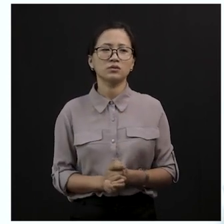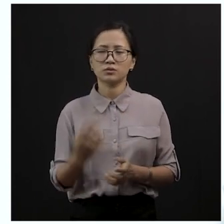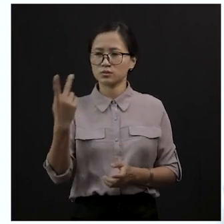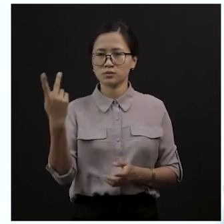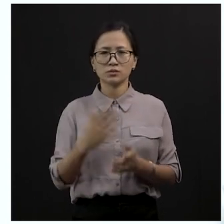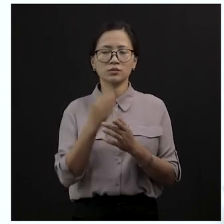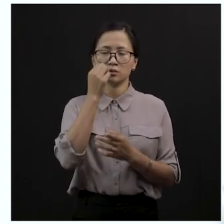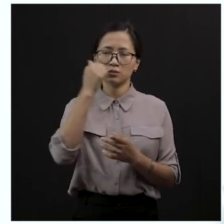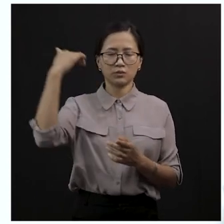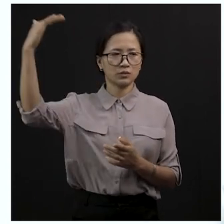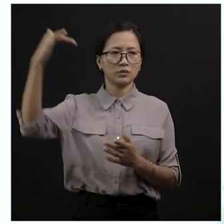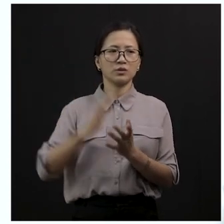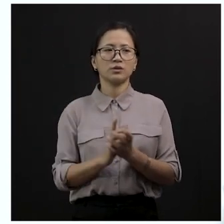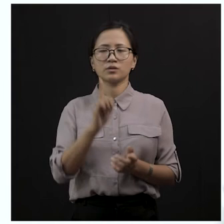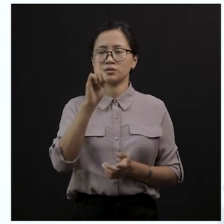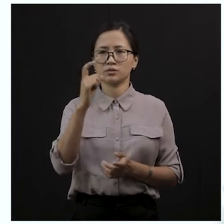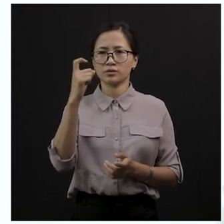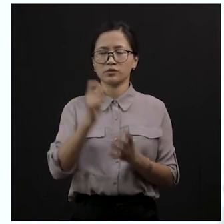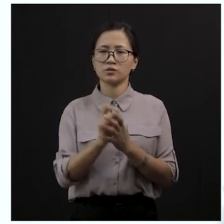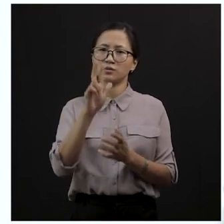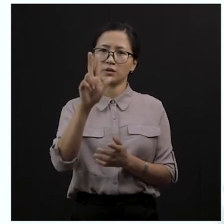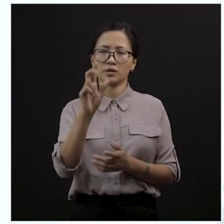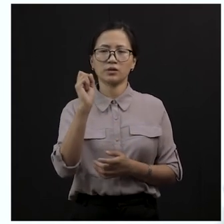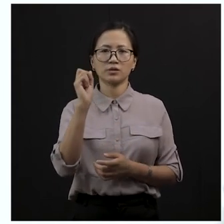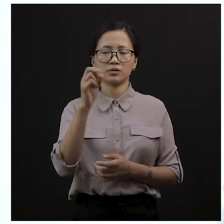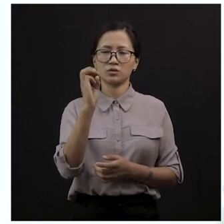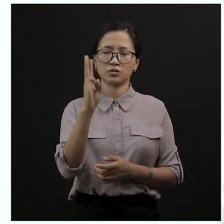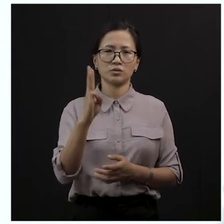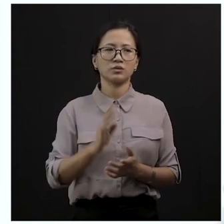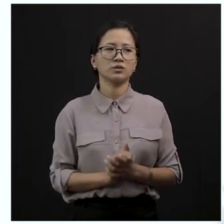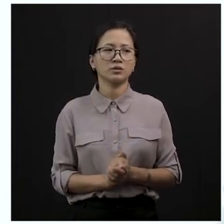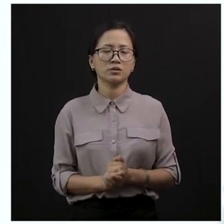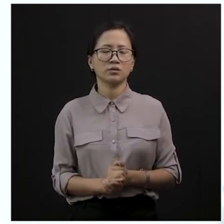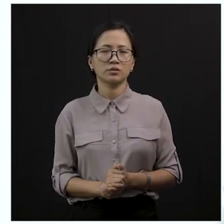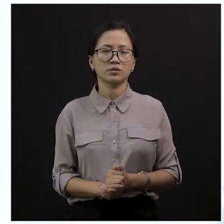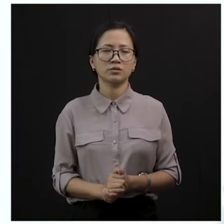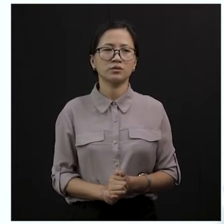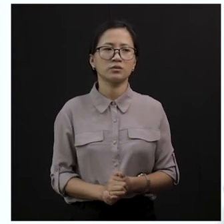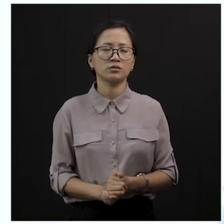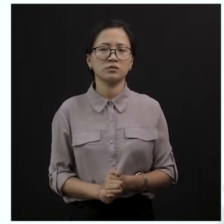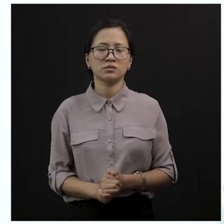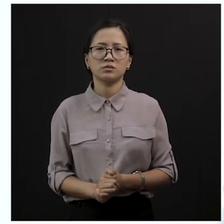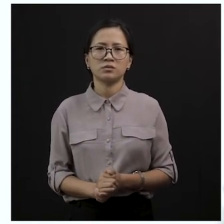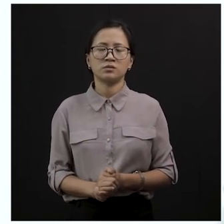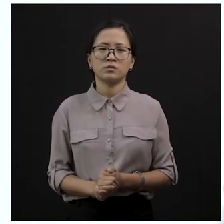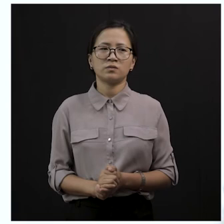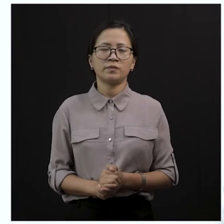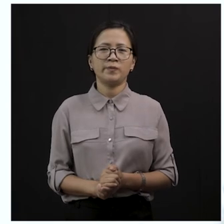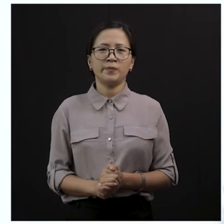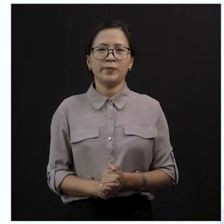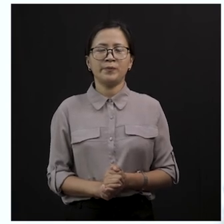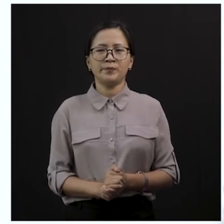And they founded it in which year? Yes, in 1783, right? They founded the glider in the